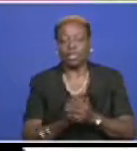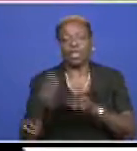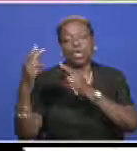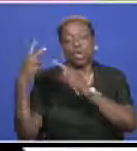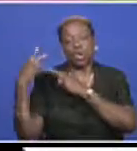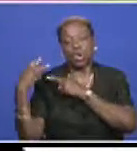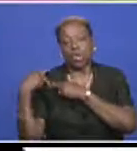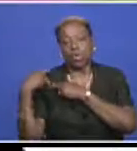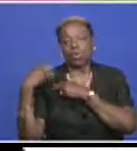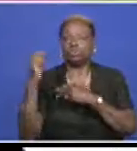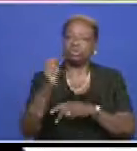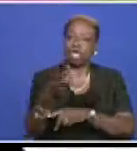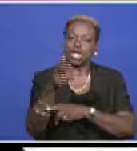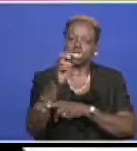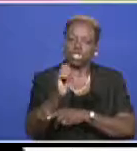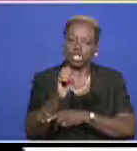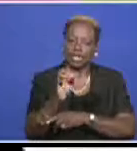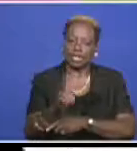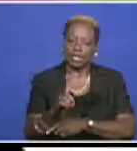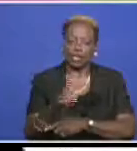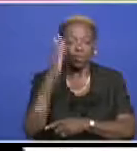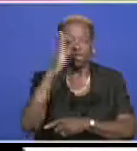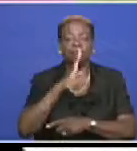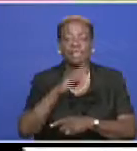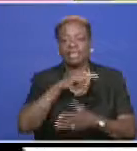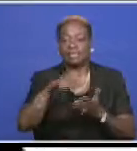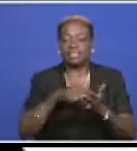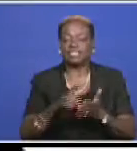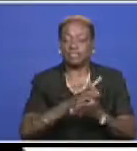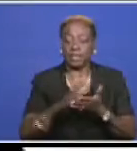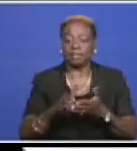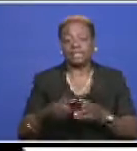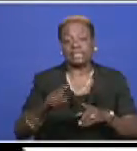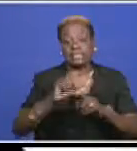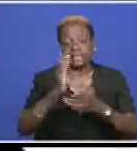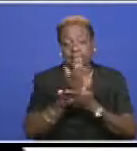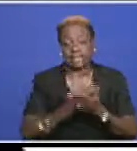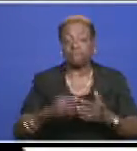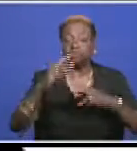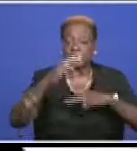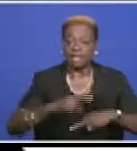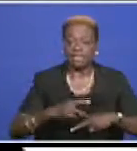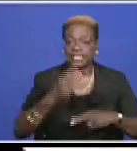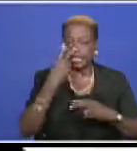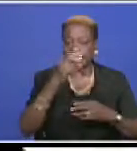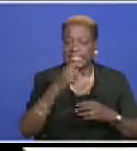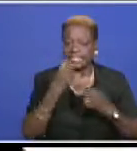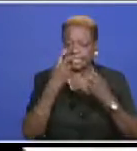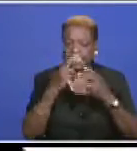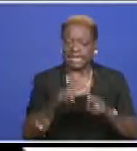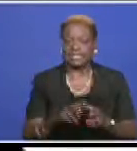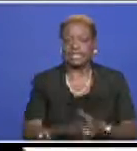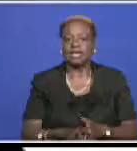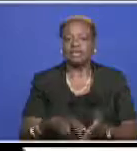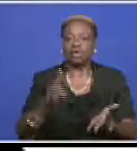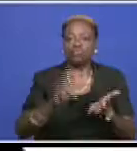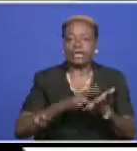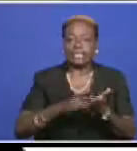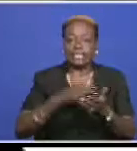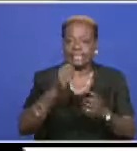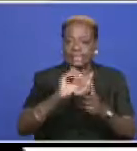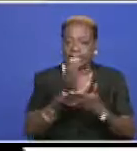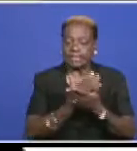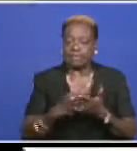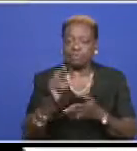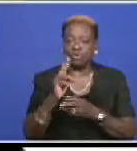is anticipated this week, some relief is in sight. This is in the form of the rental units from Agreco, the first bank